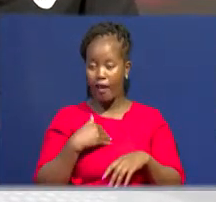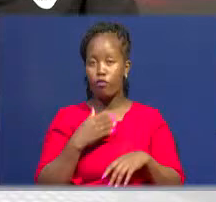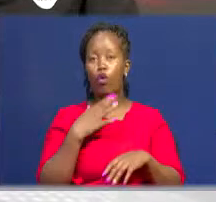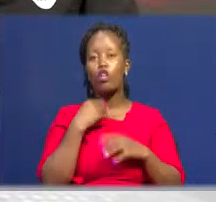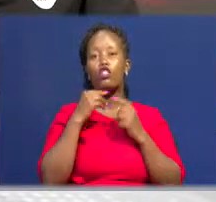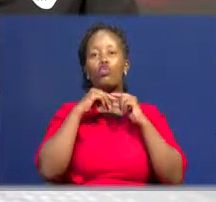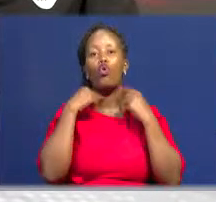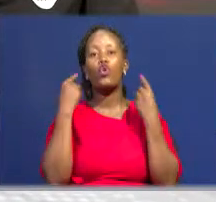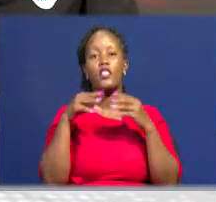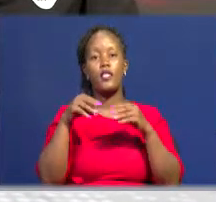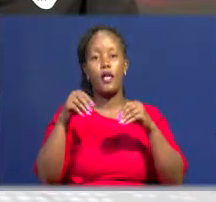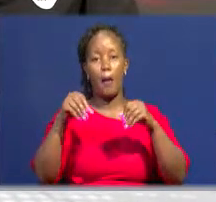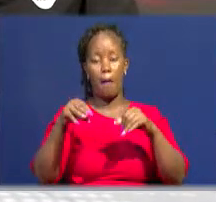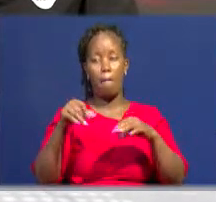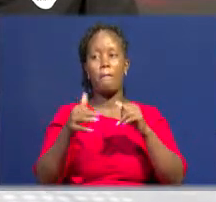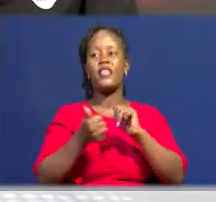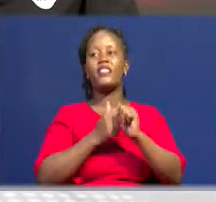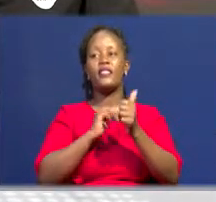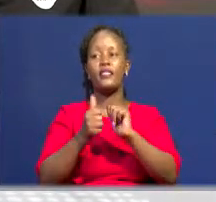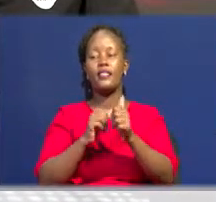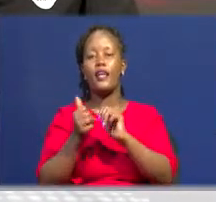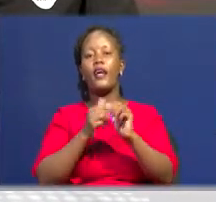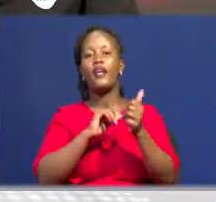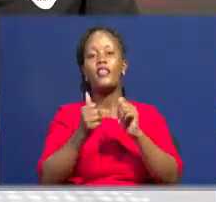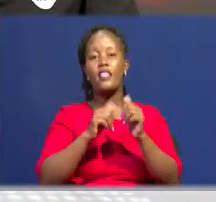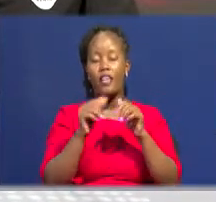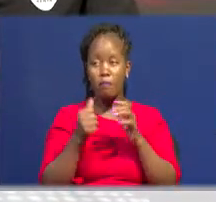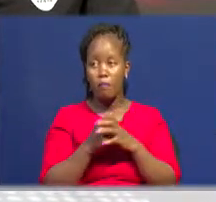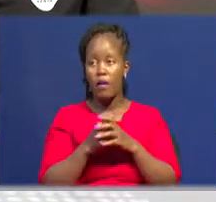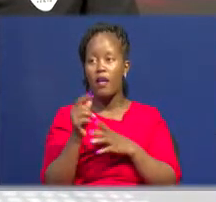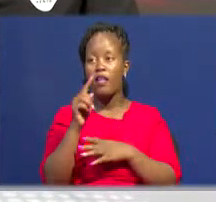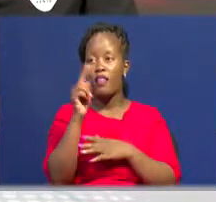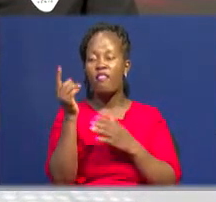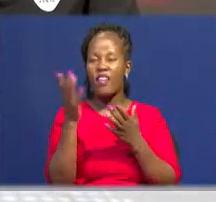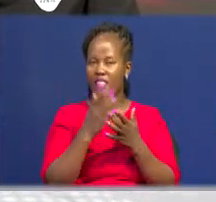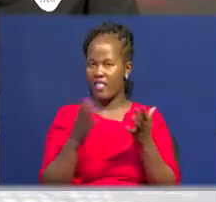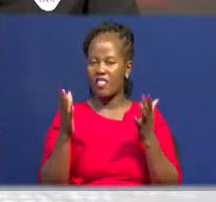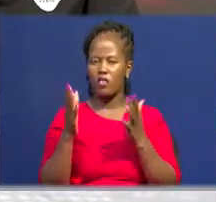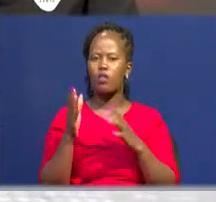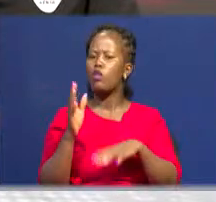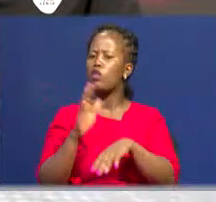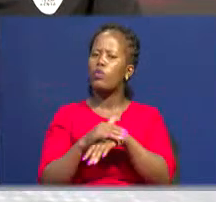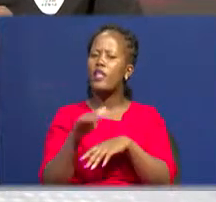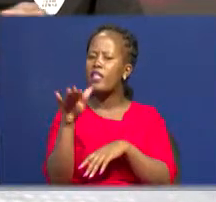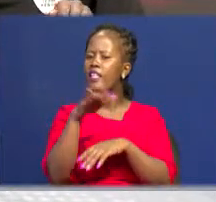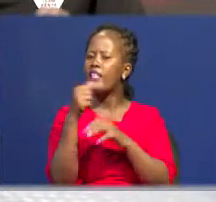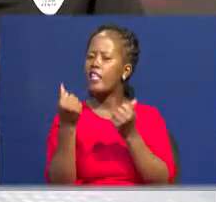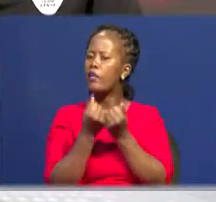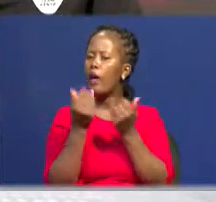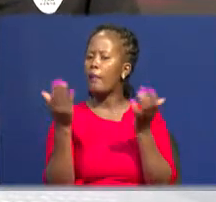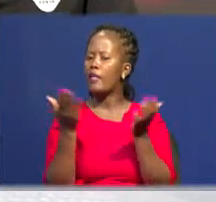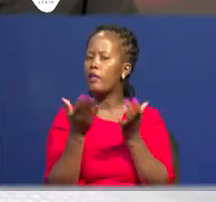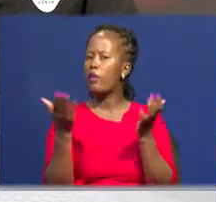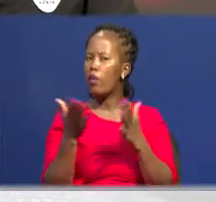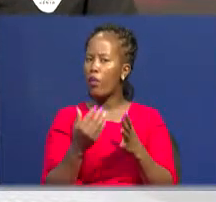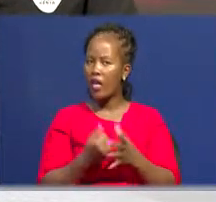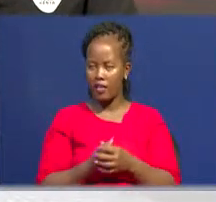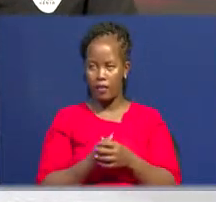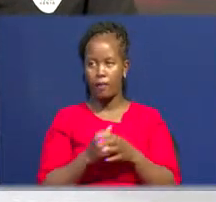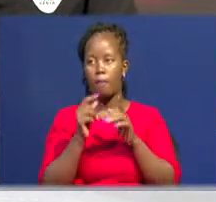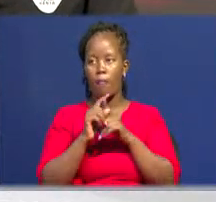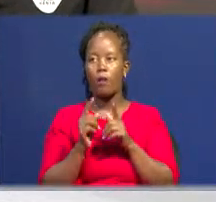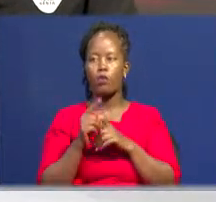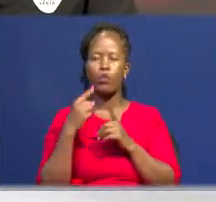games, the first thing was to scout for venues. So we scouted at the